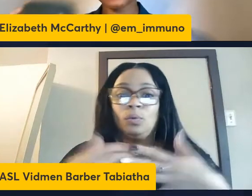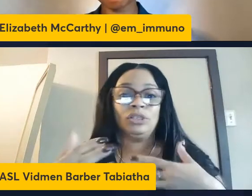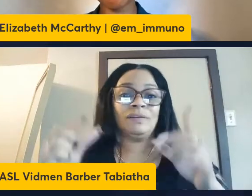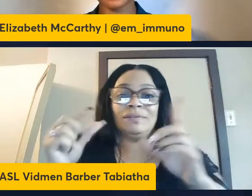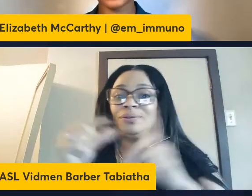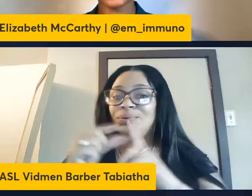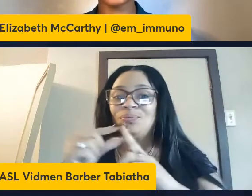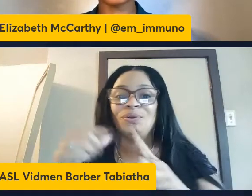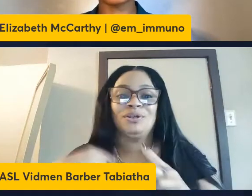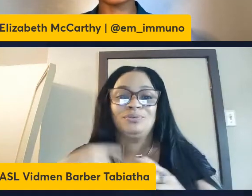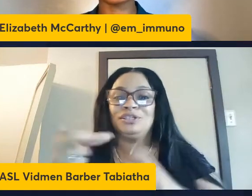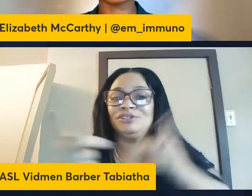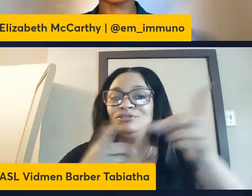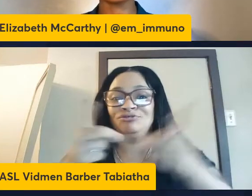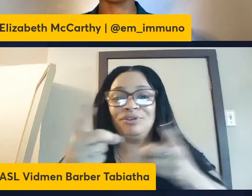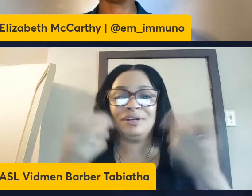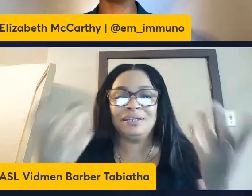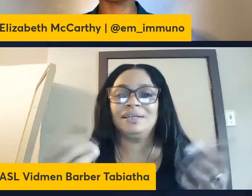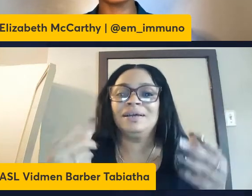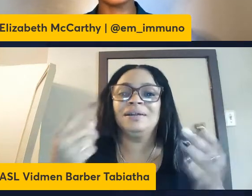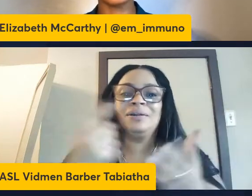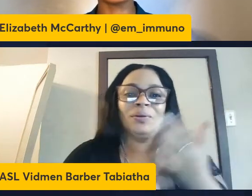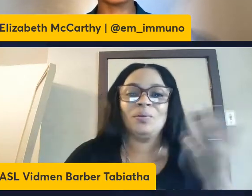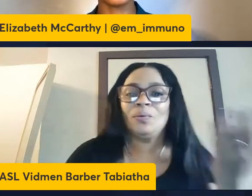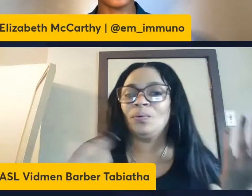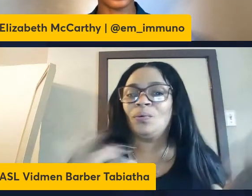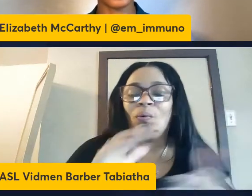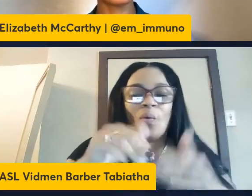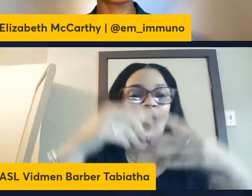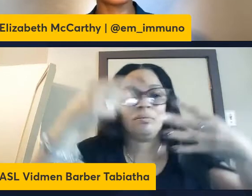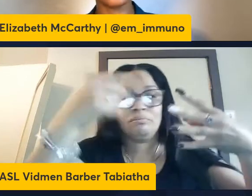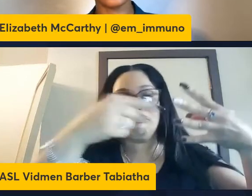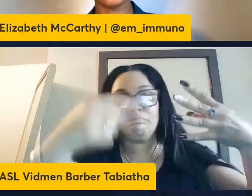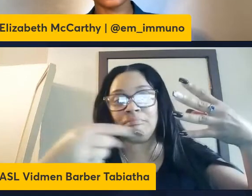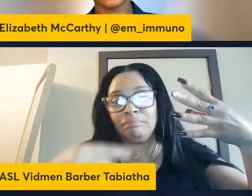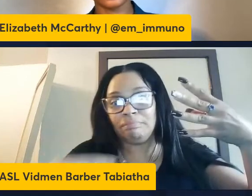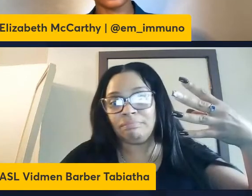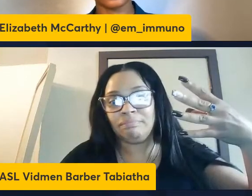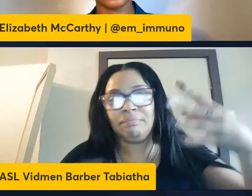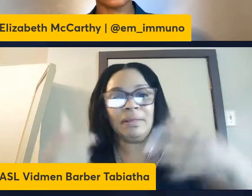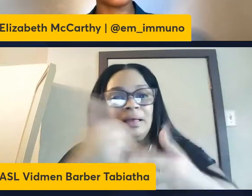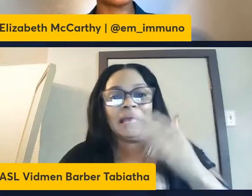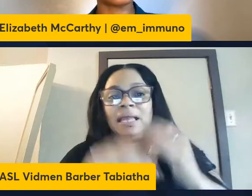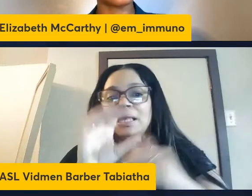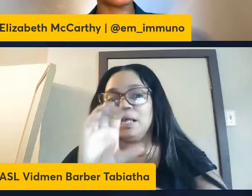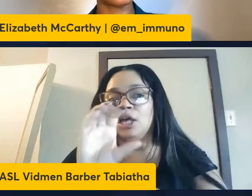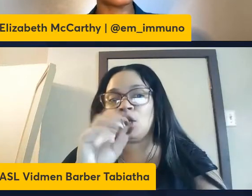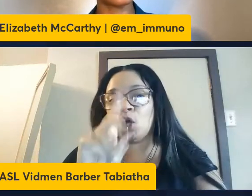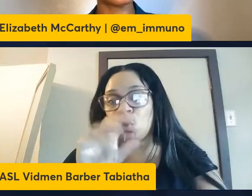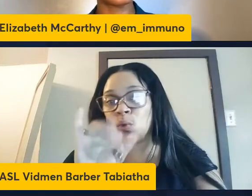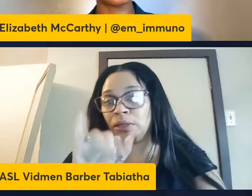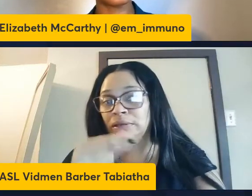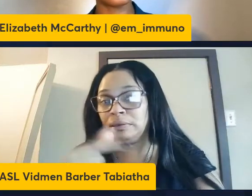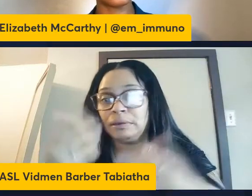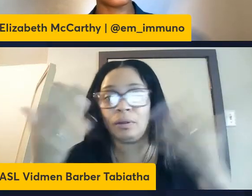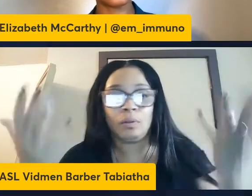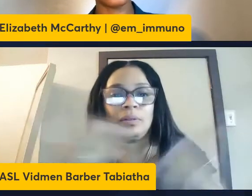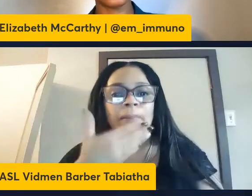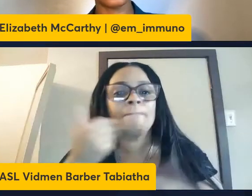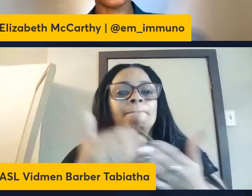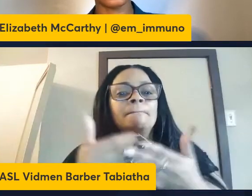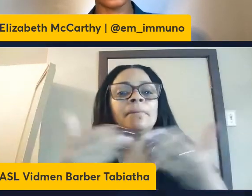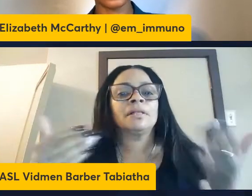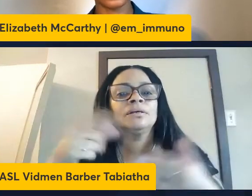we just described, like bioinformatics, computation, like all of these things, any coding environment, probably one of the first things